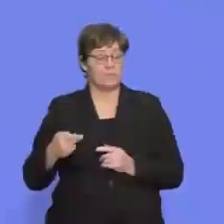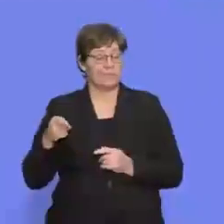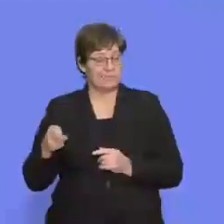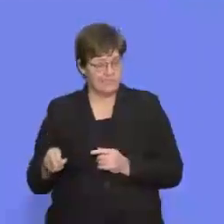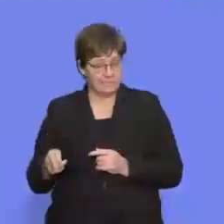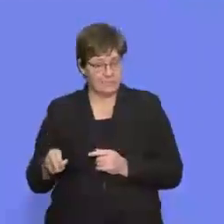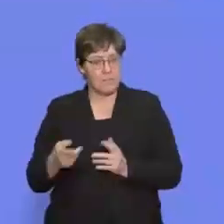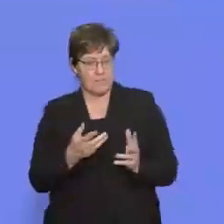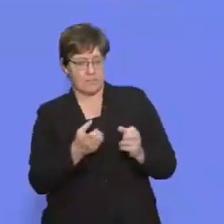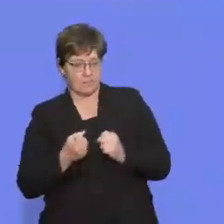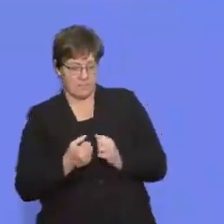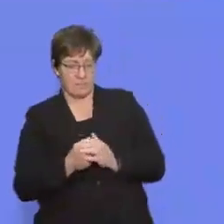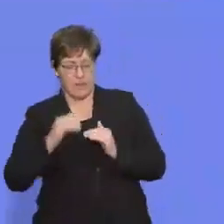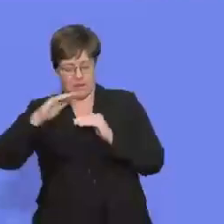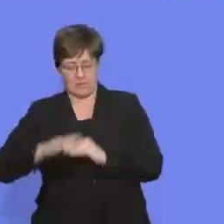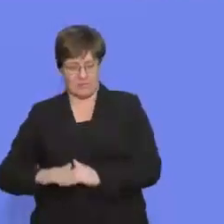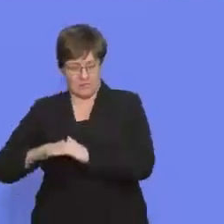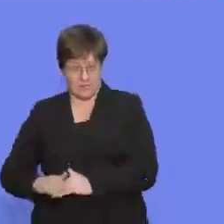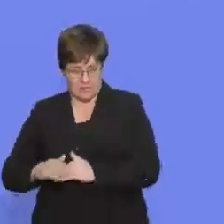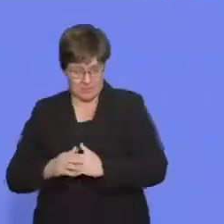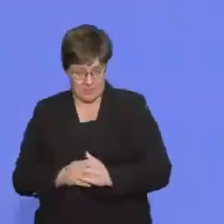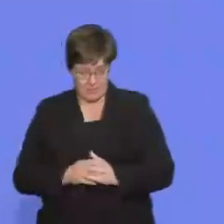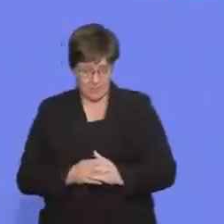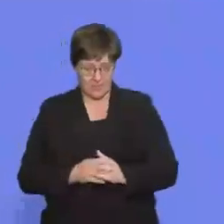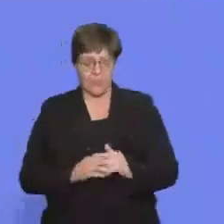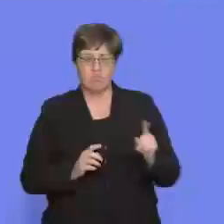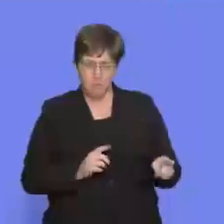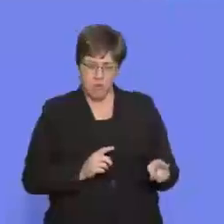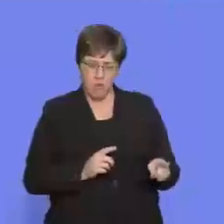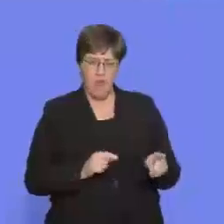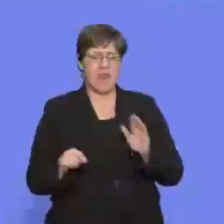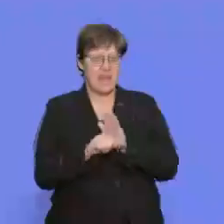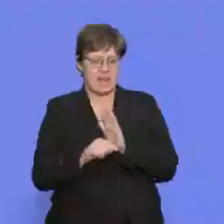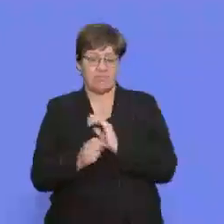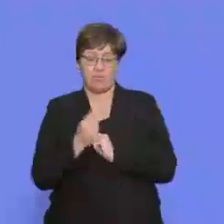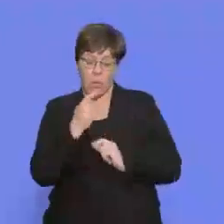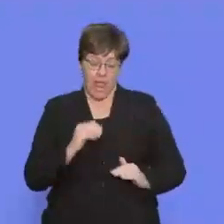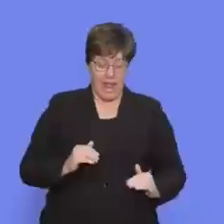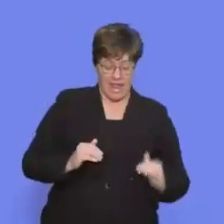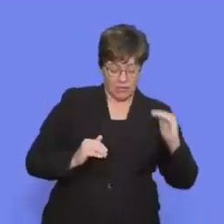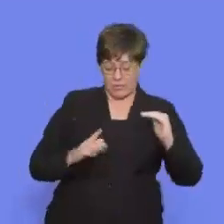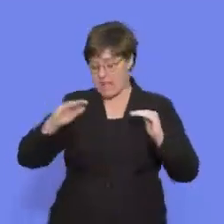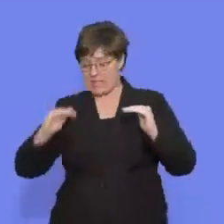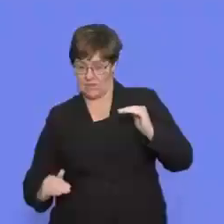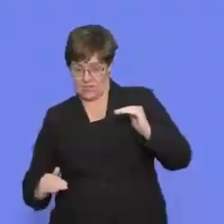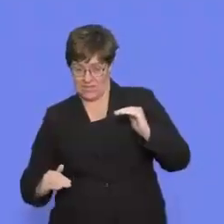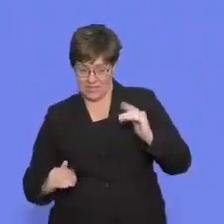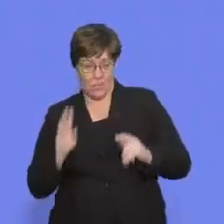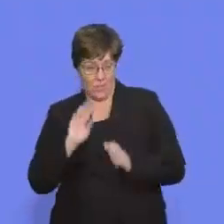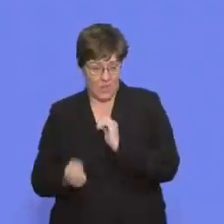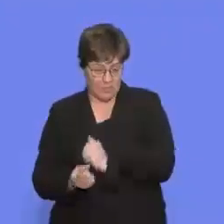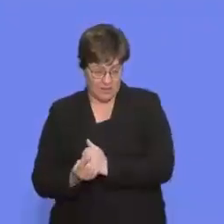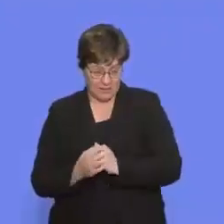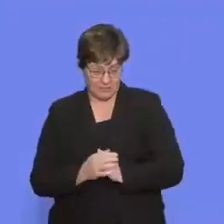inhibited. That's when now we're looking at the negative feedback mechanism. So we say negative feedback mechanism is